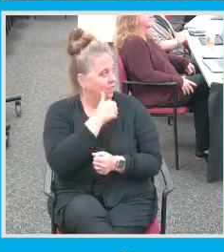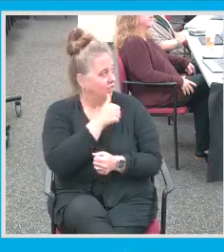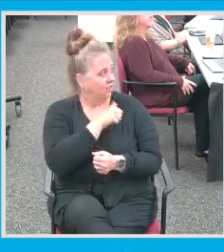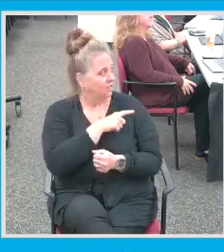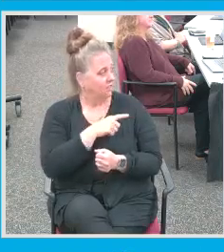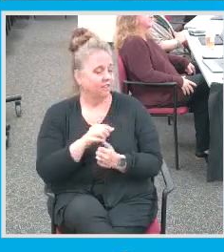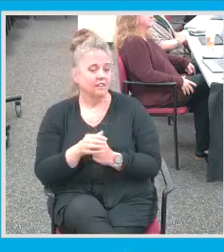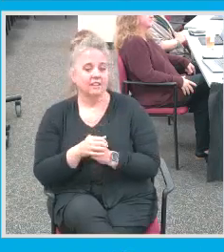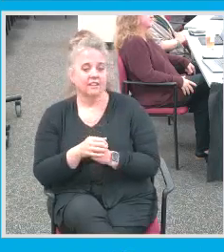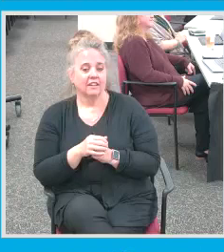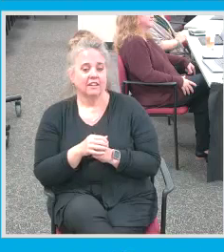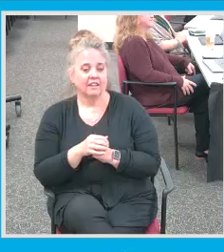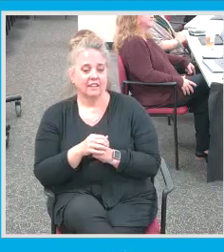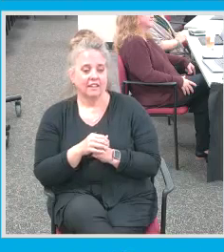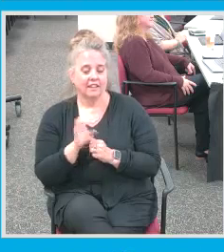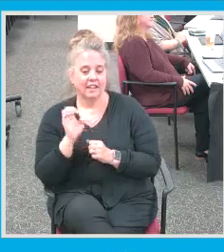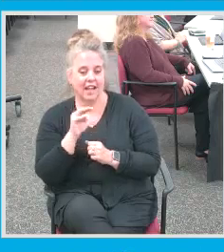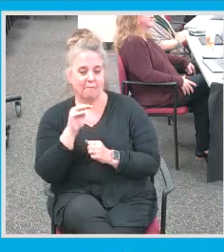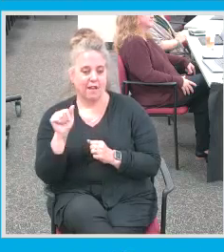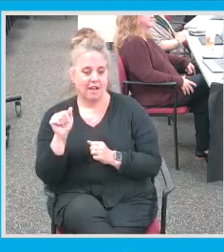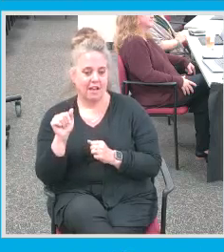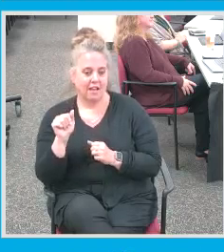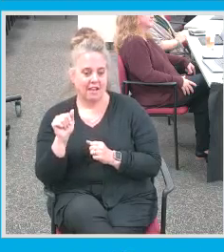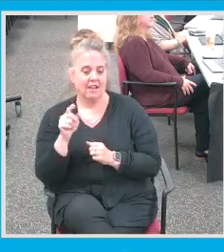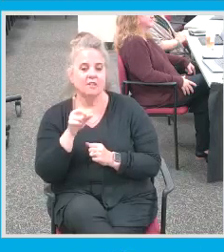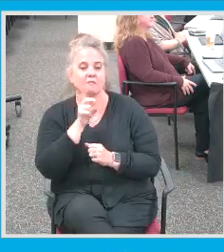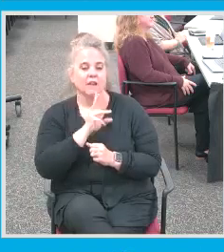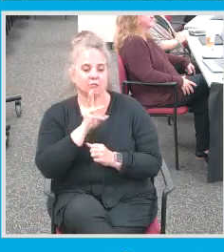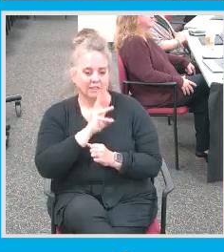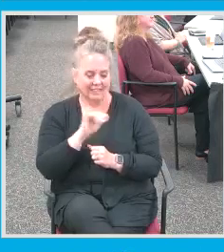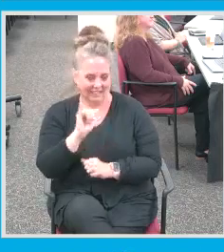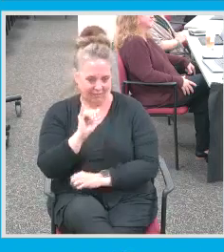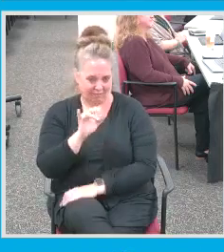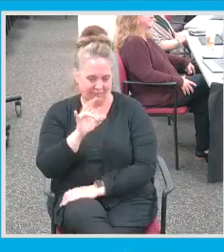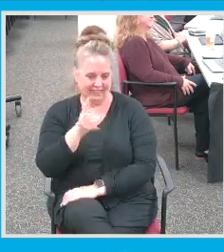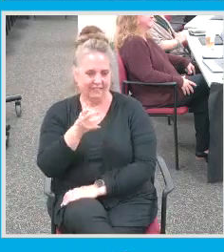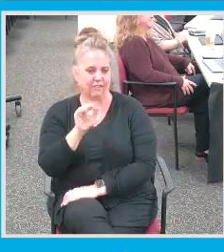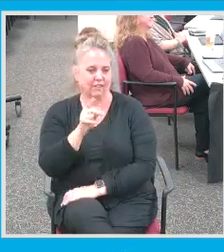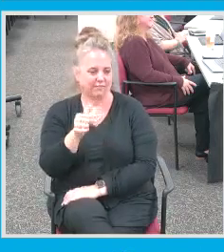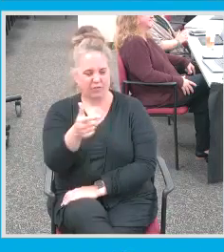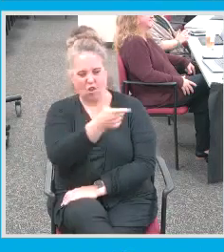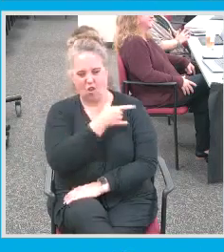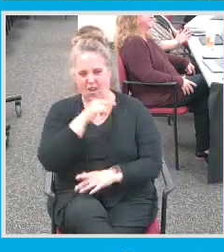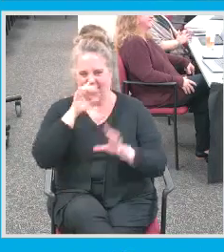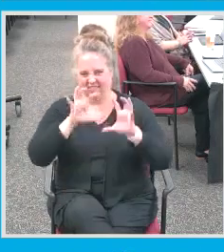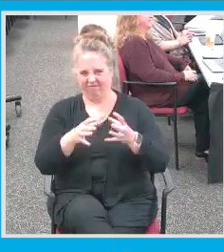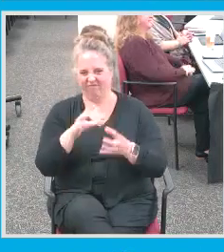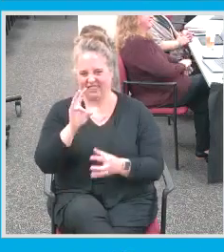I'm Emma Wall, and I go to Manitou Springs, and I'm also in 7th grade.